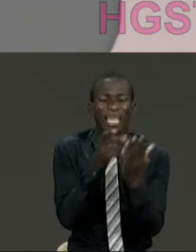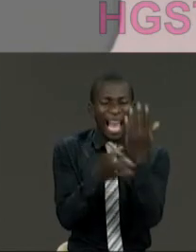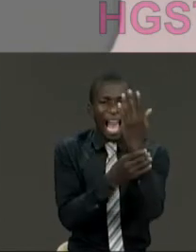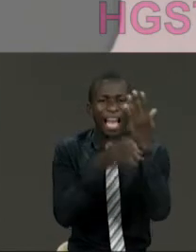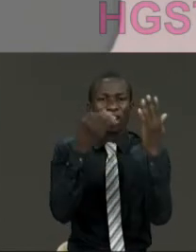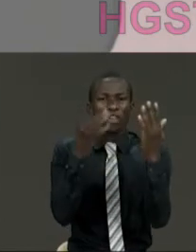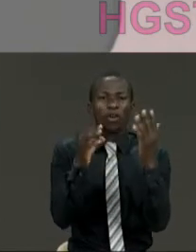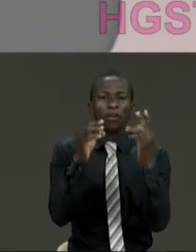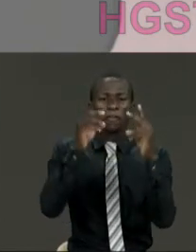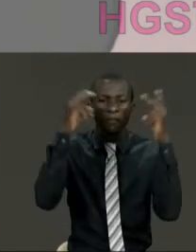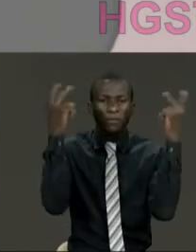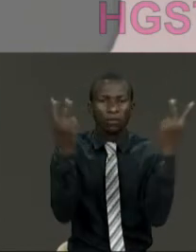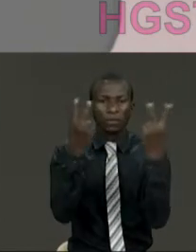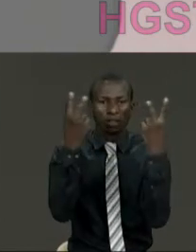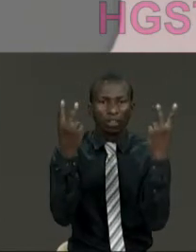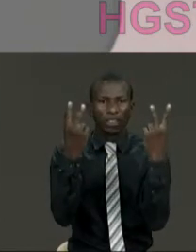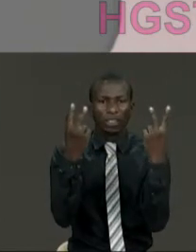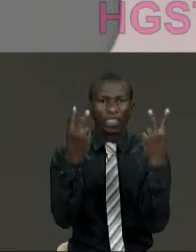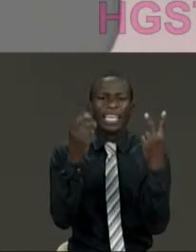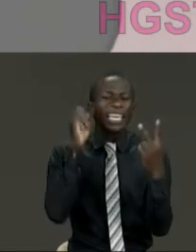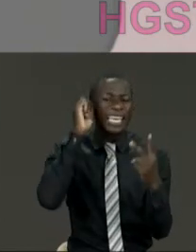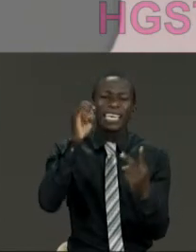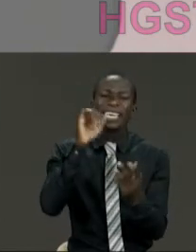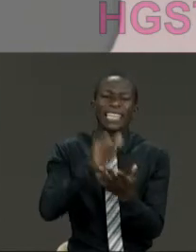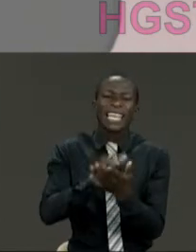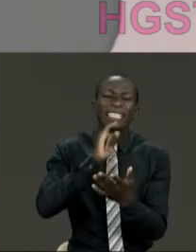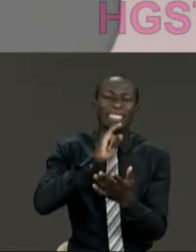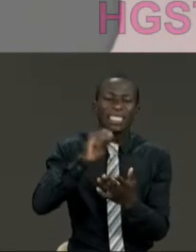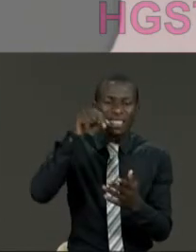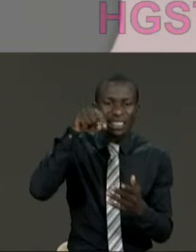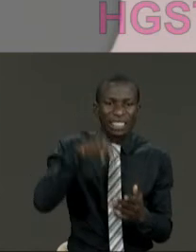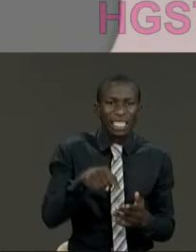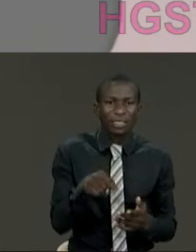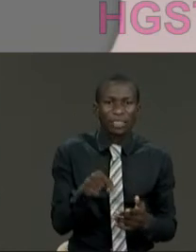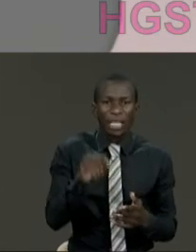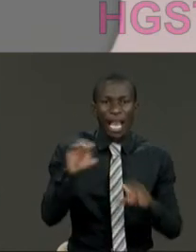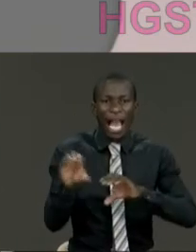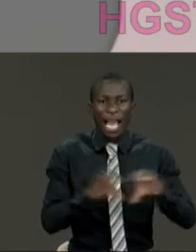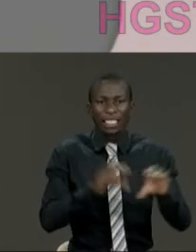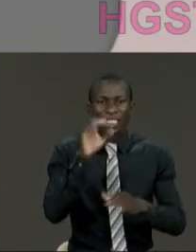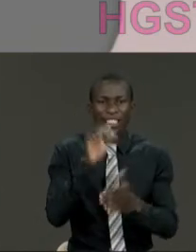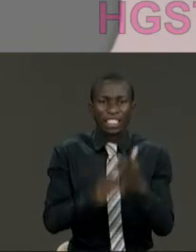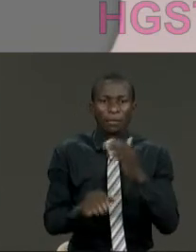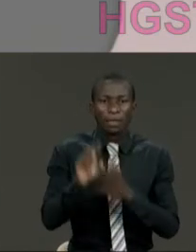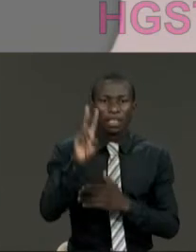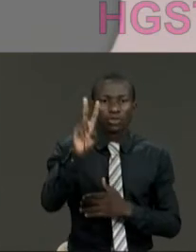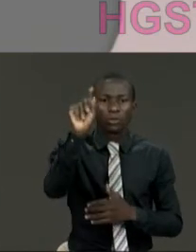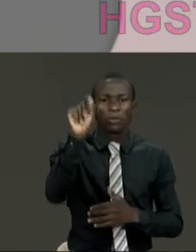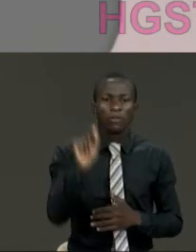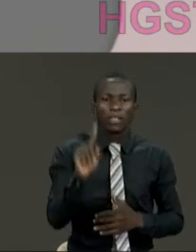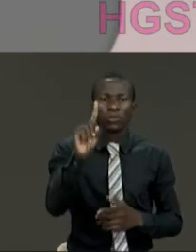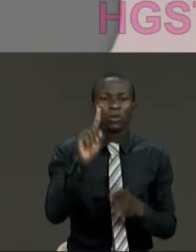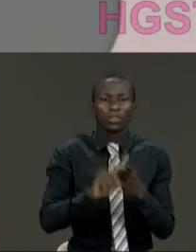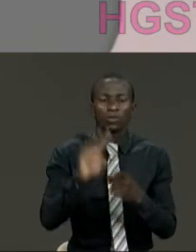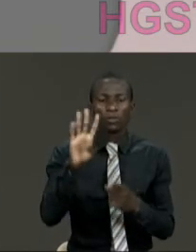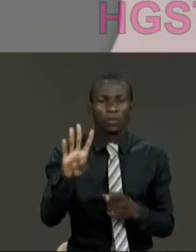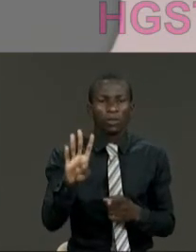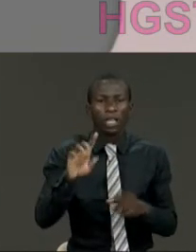spiritually. In Acts of Apostles chapter 2, 1 to 4, Acts 2, 1 to 4, the apostles gathered